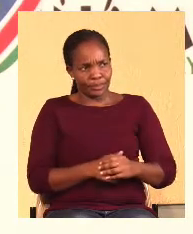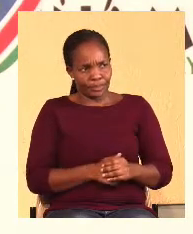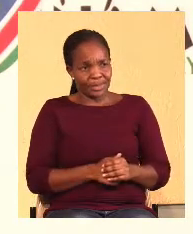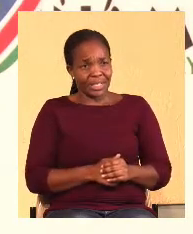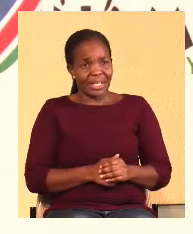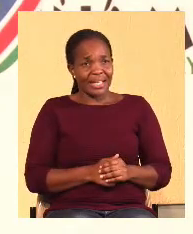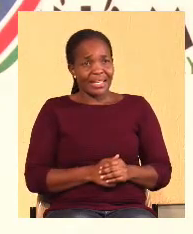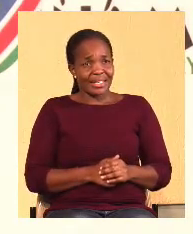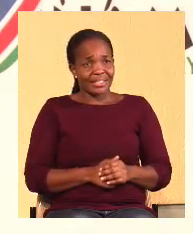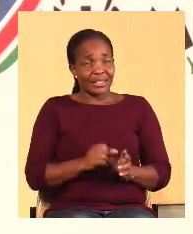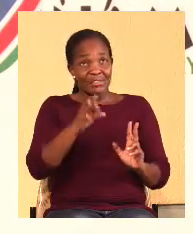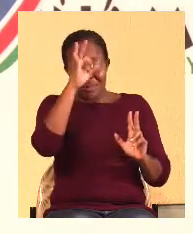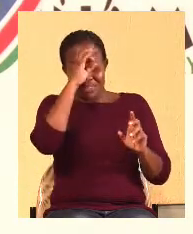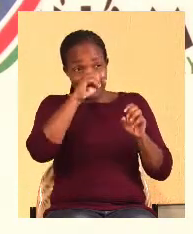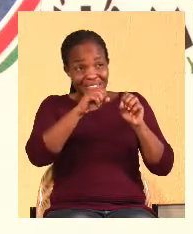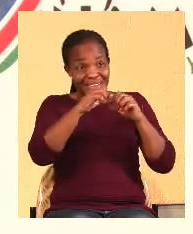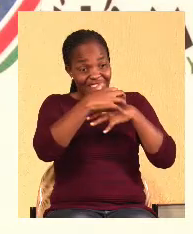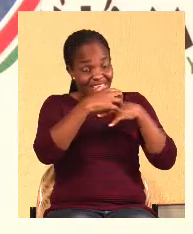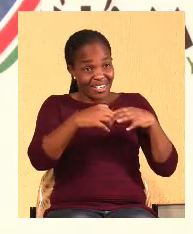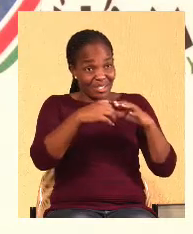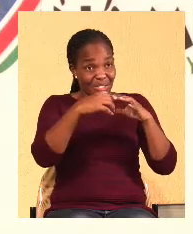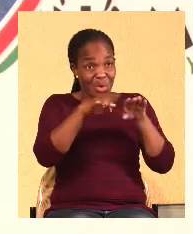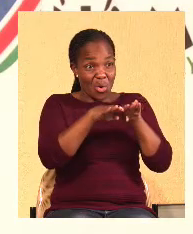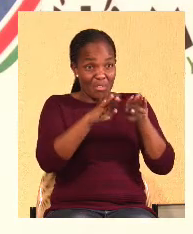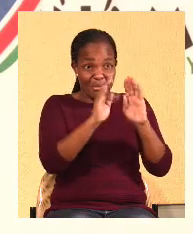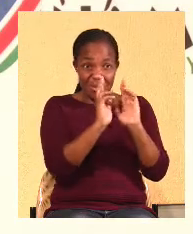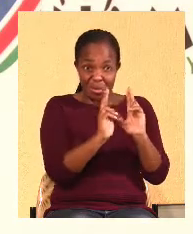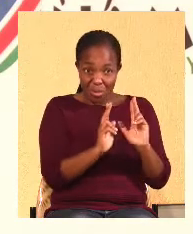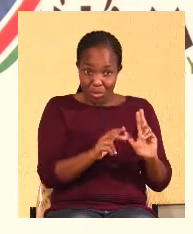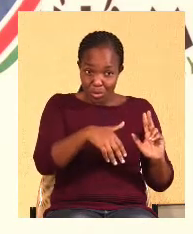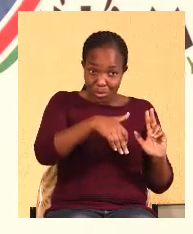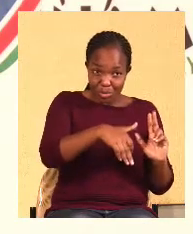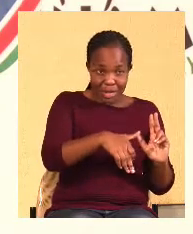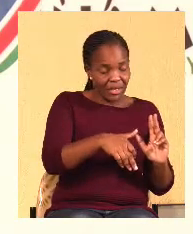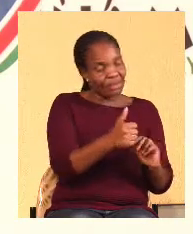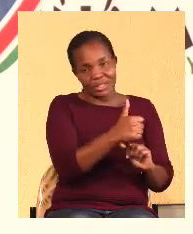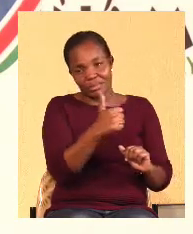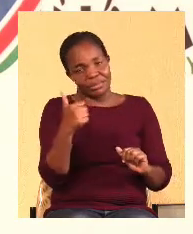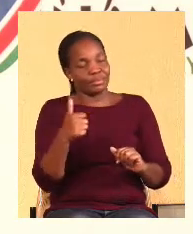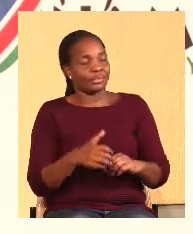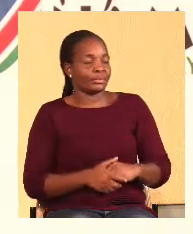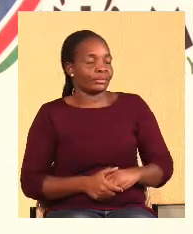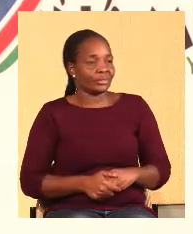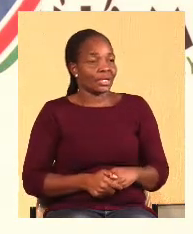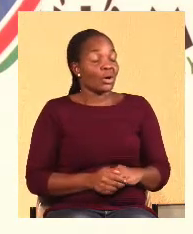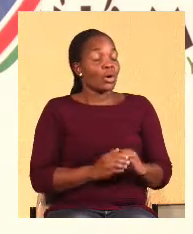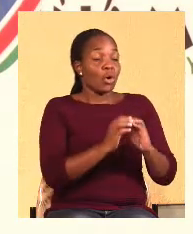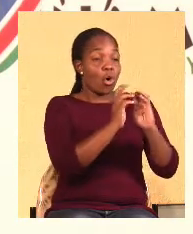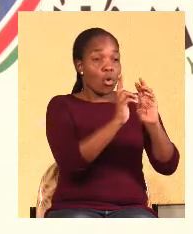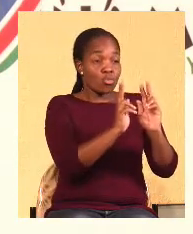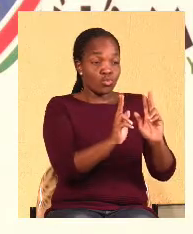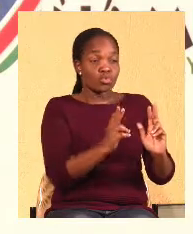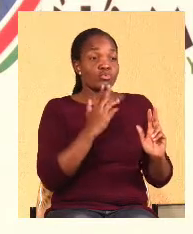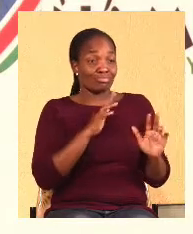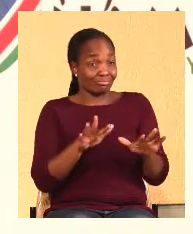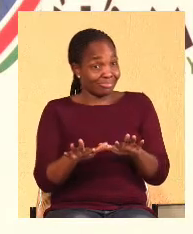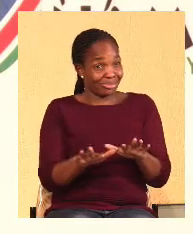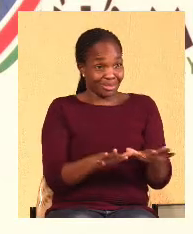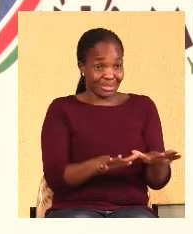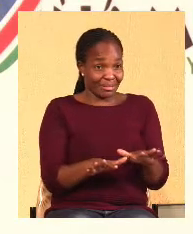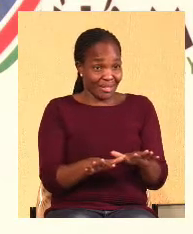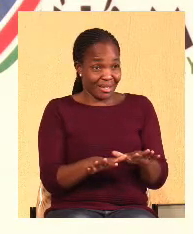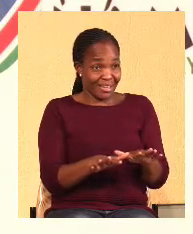the rights of the citizens, that's not the intention. So therefore, if there is in any way a citizens whose rights are being violated,